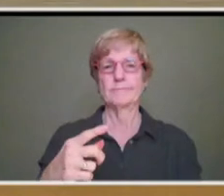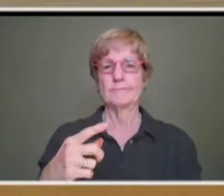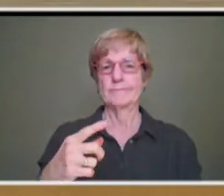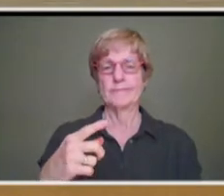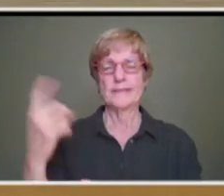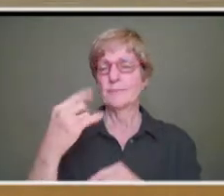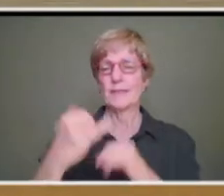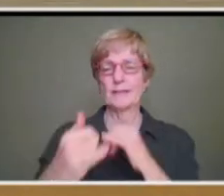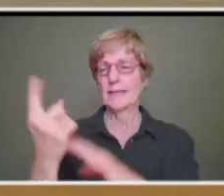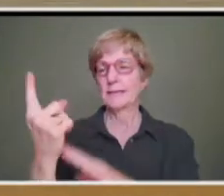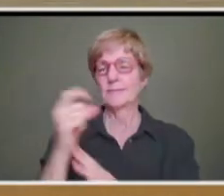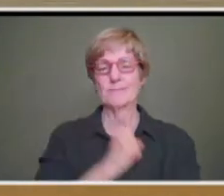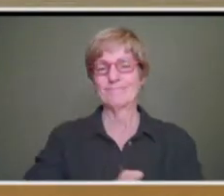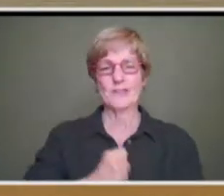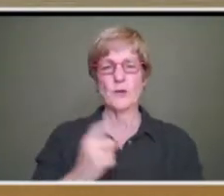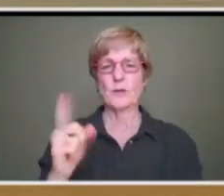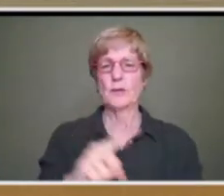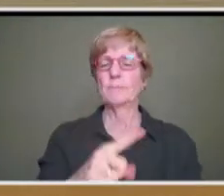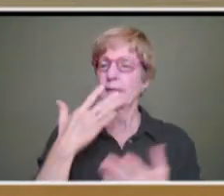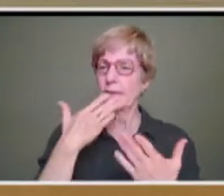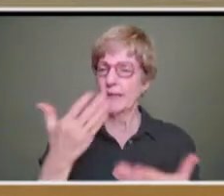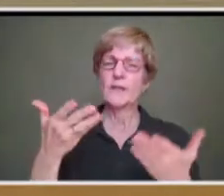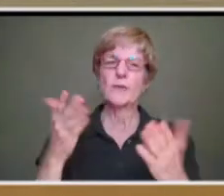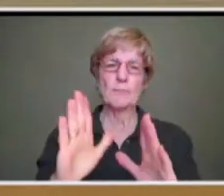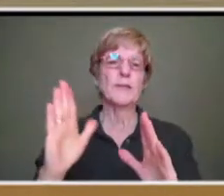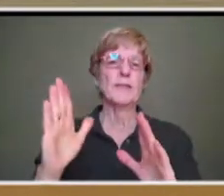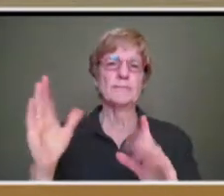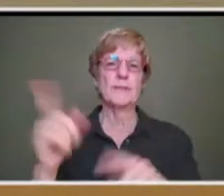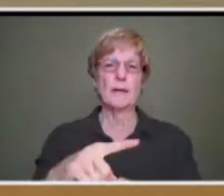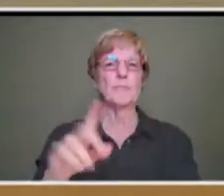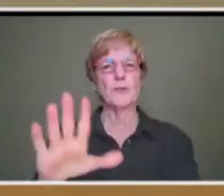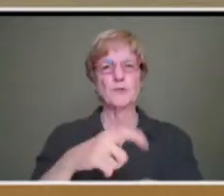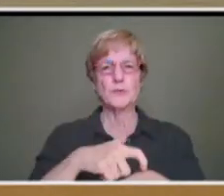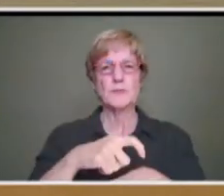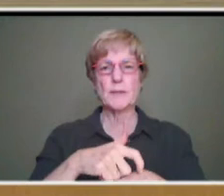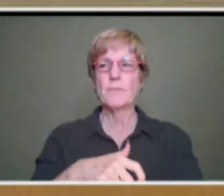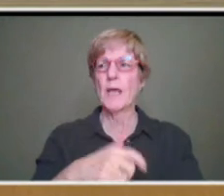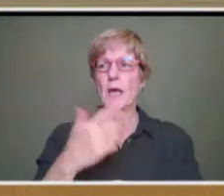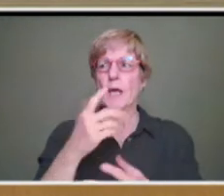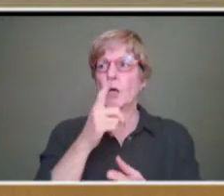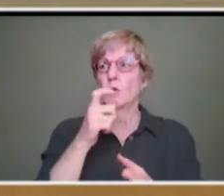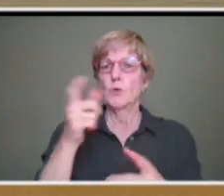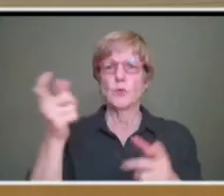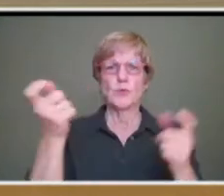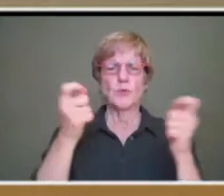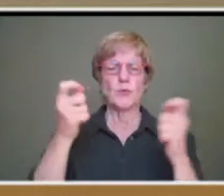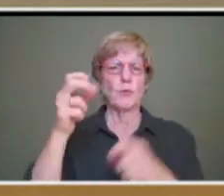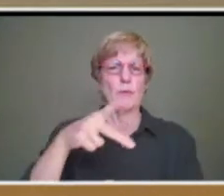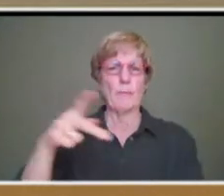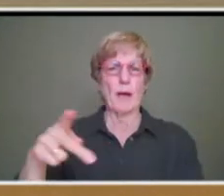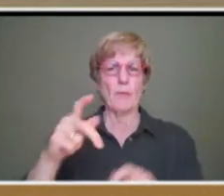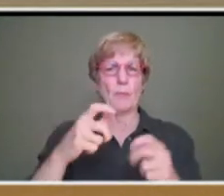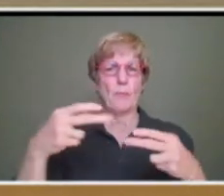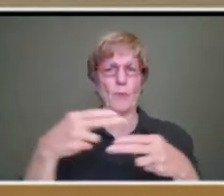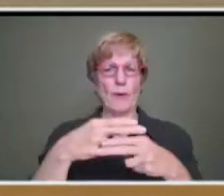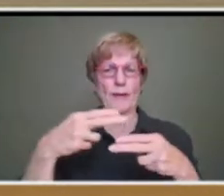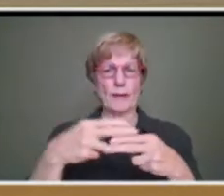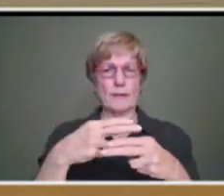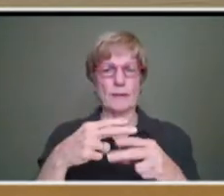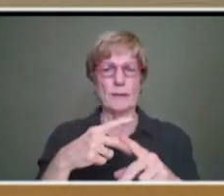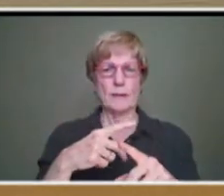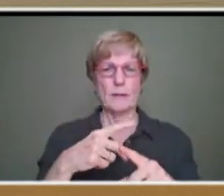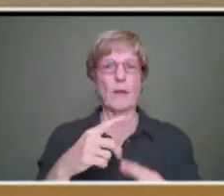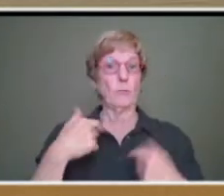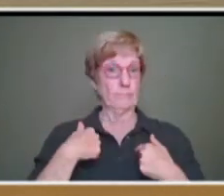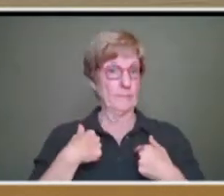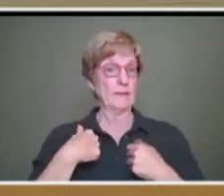so he apologizes but thank you for having me and thank you for your time I'm not sure who's controlling the PowerPoint but uh you've got a oh